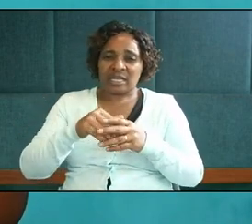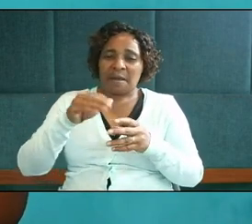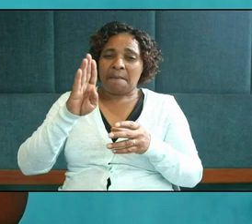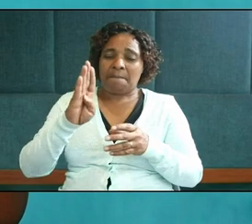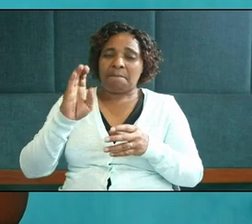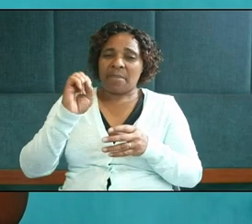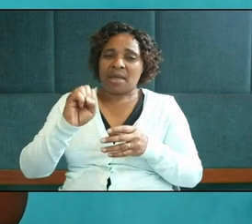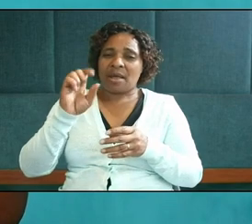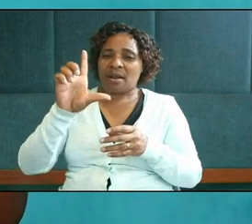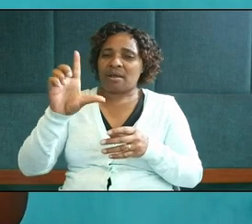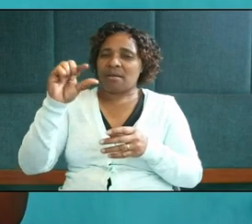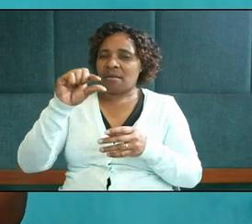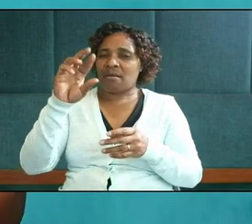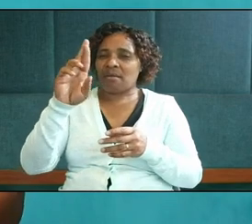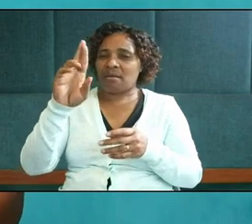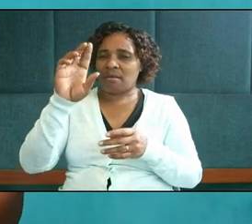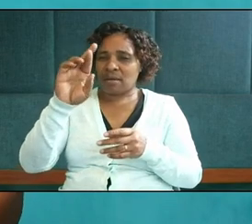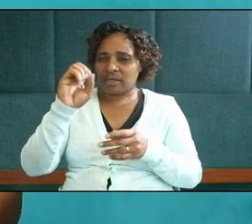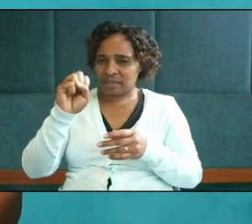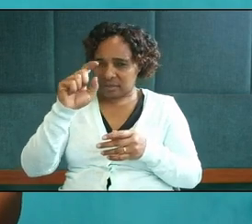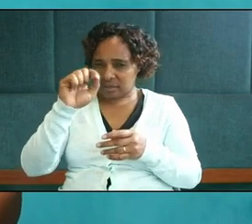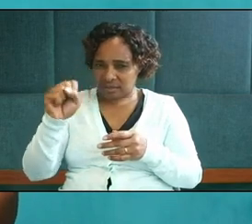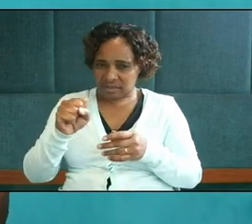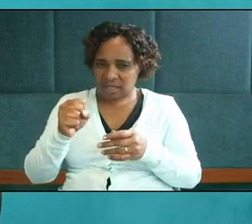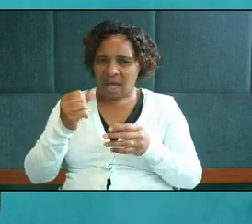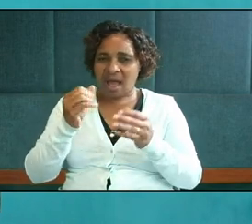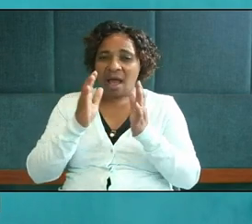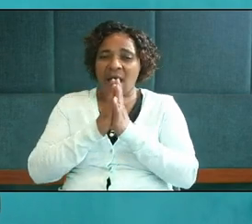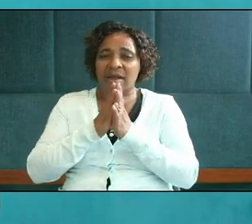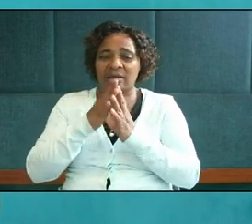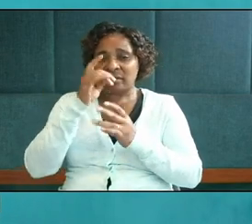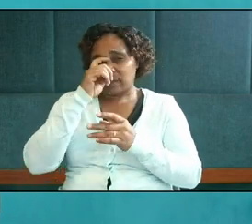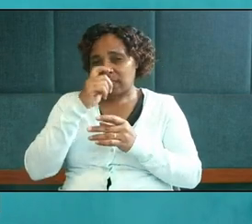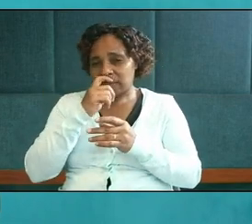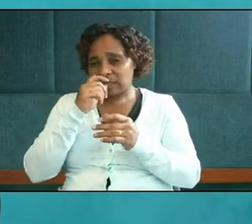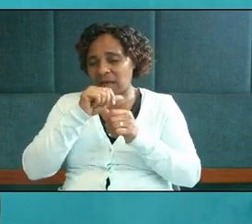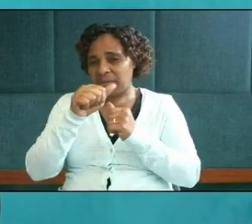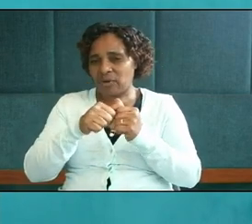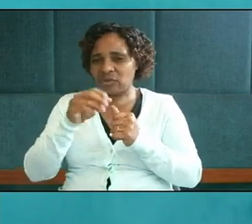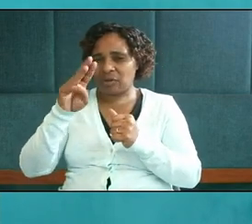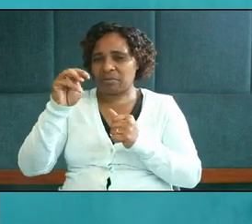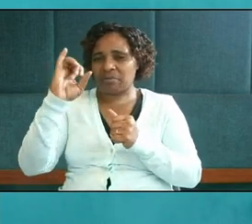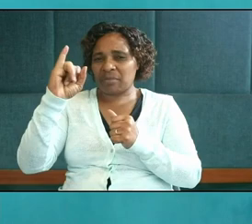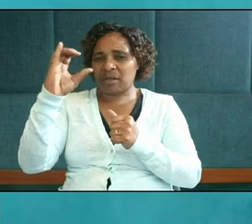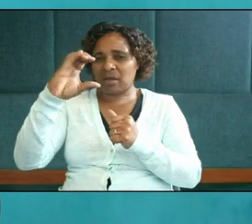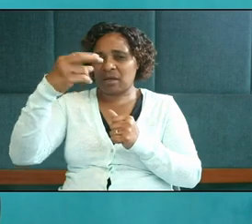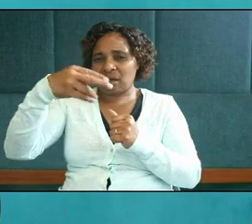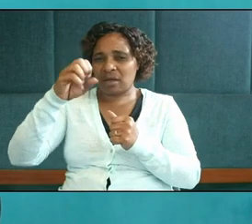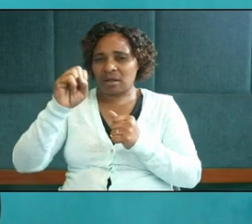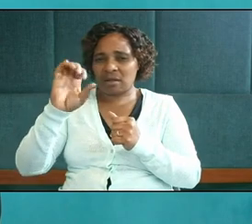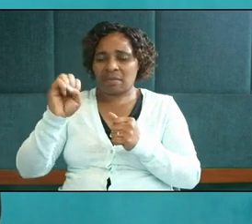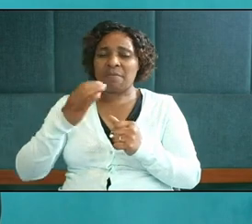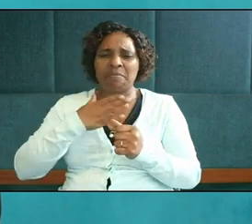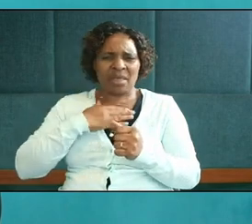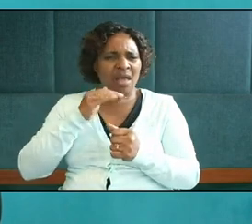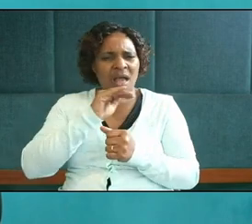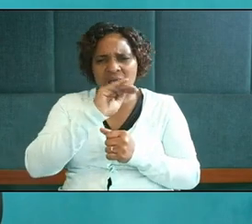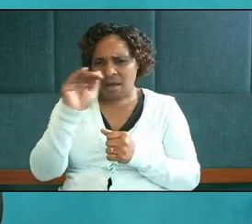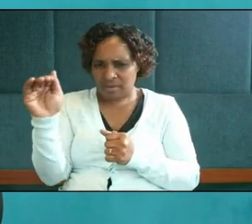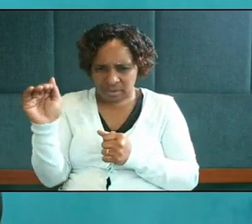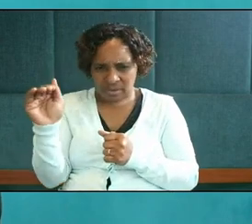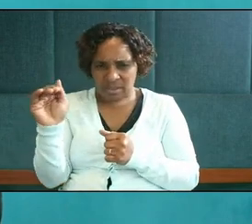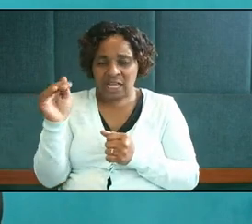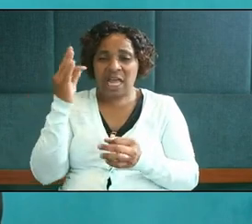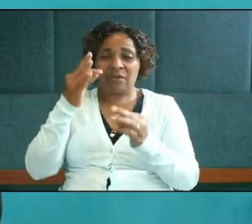belligerent and careless about the calling. My appeal is, if you know anyone in your family or in your